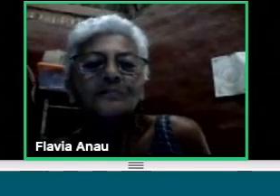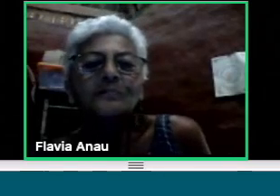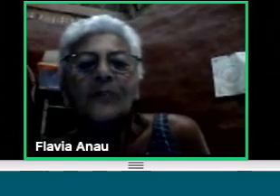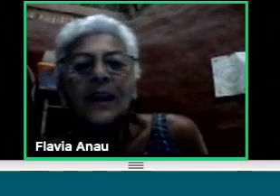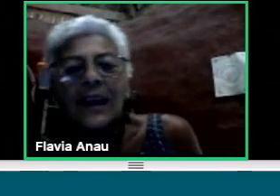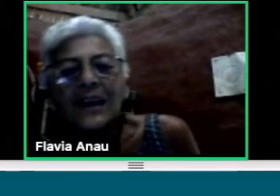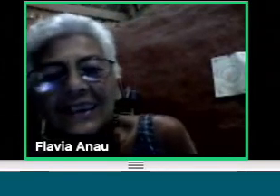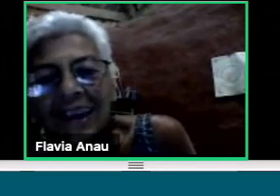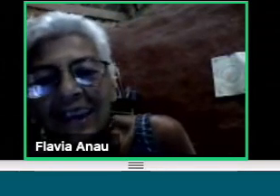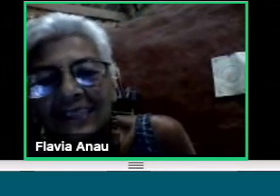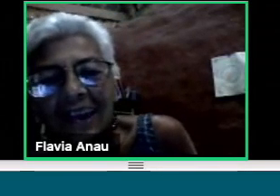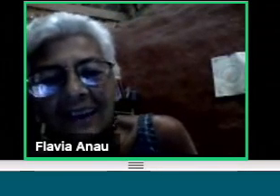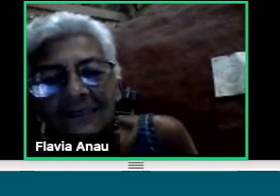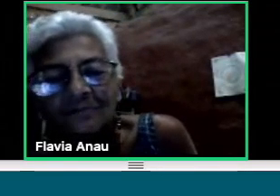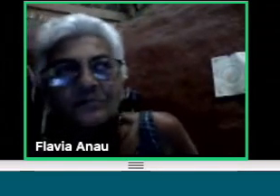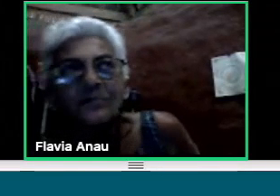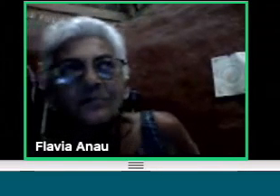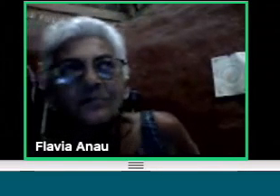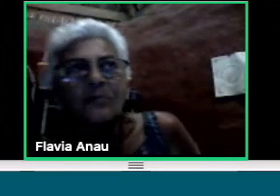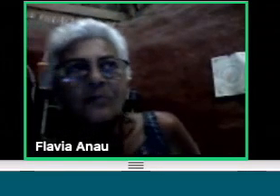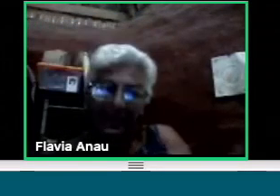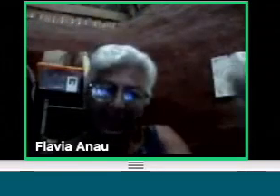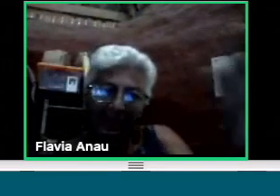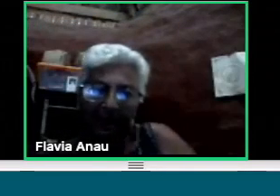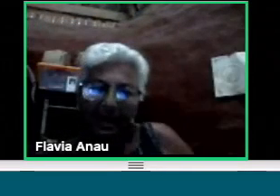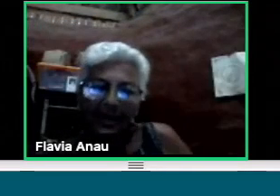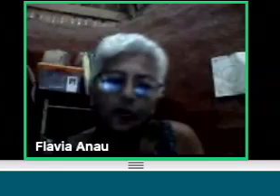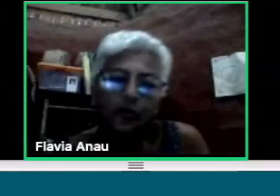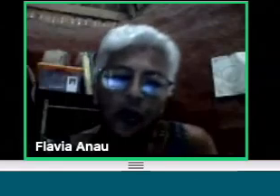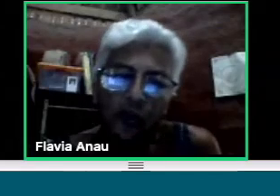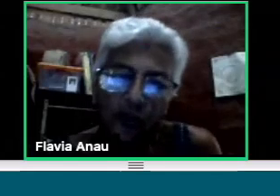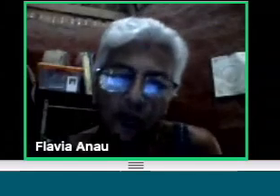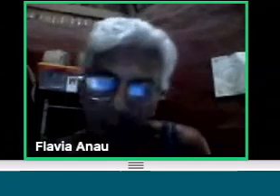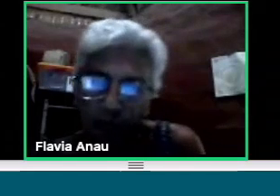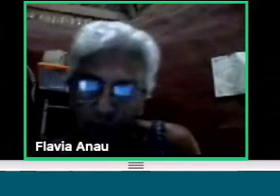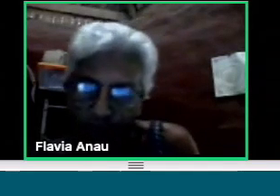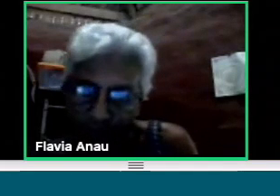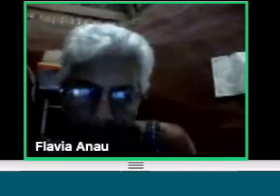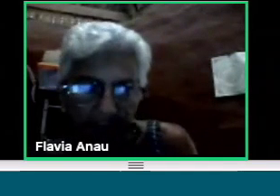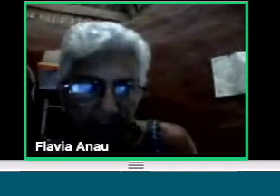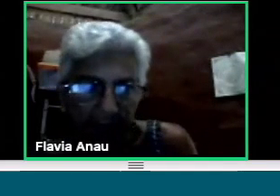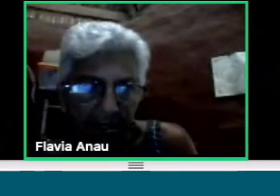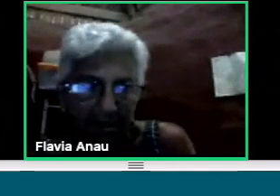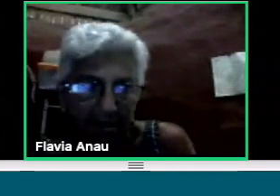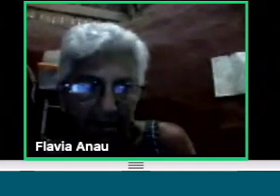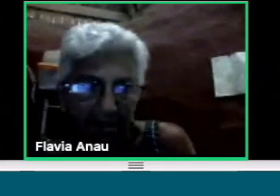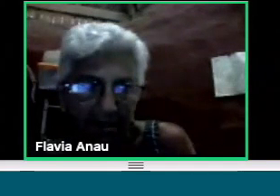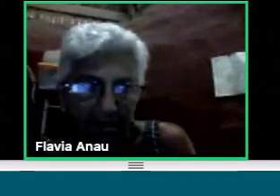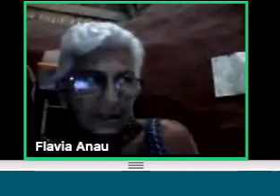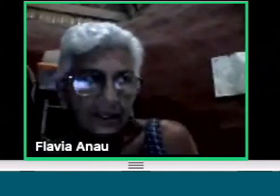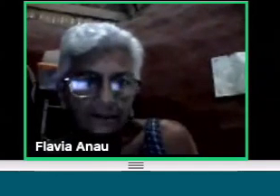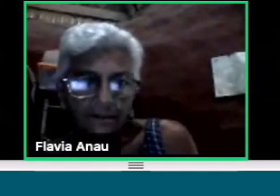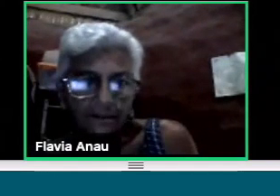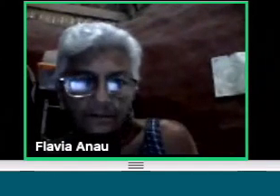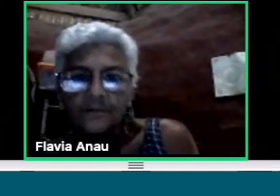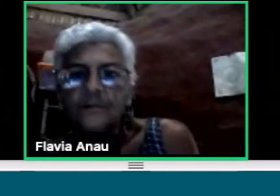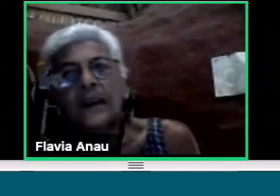Which is the support. Next, please. That has to do with all